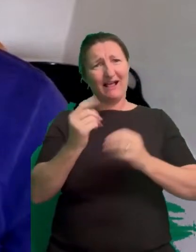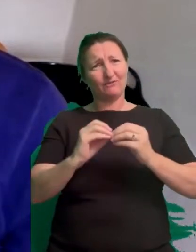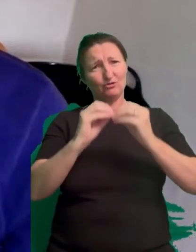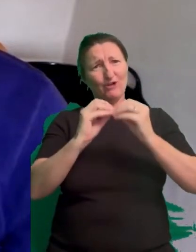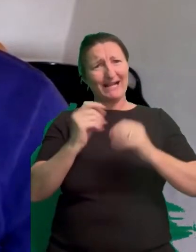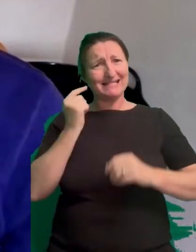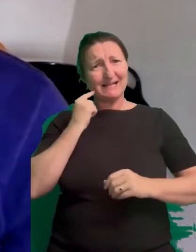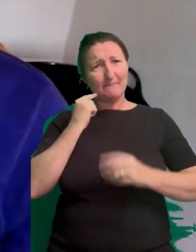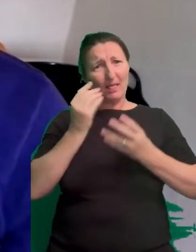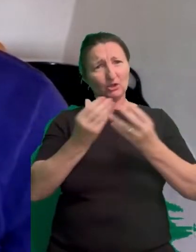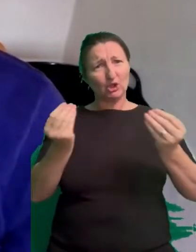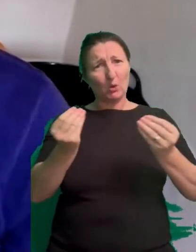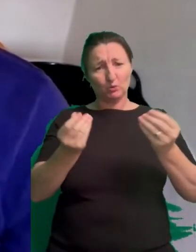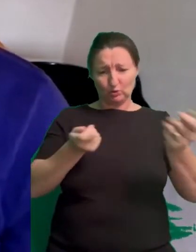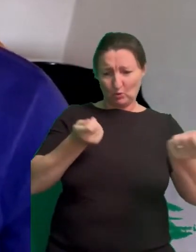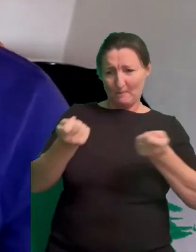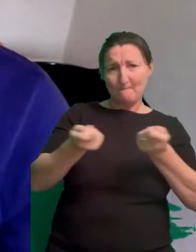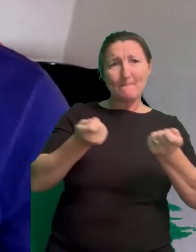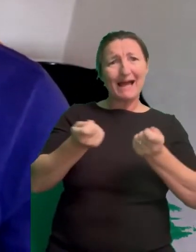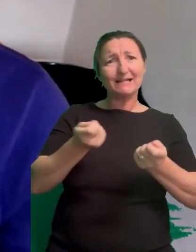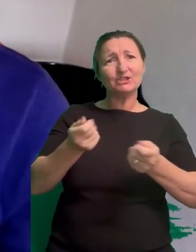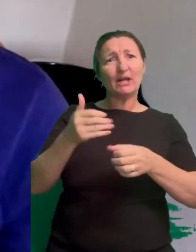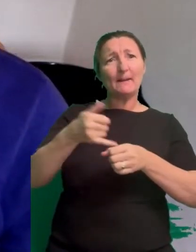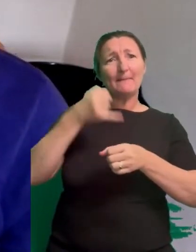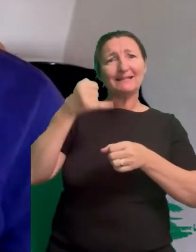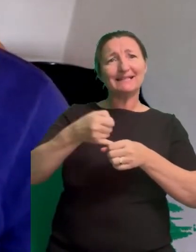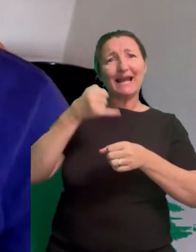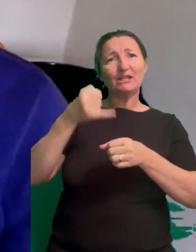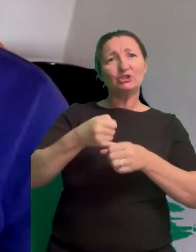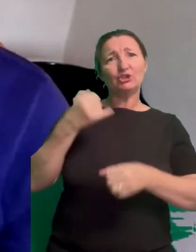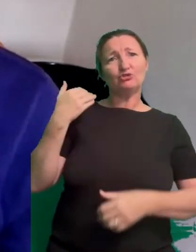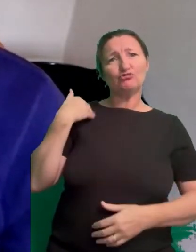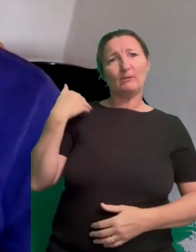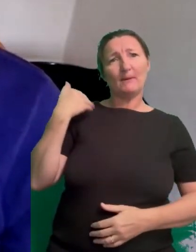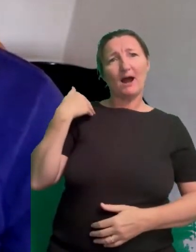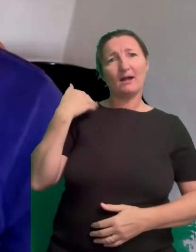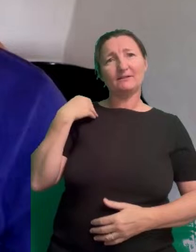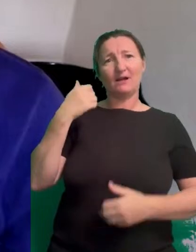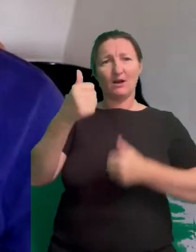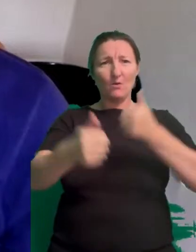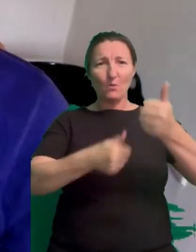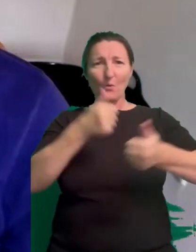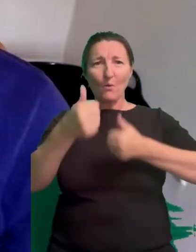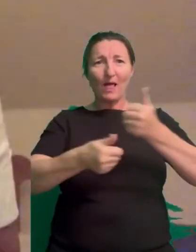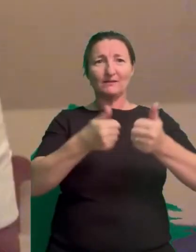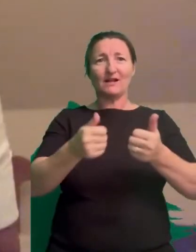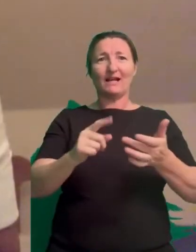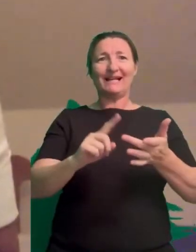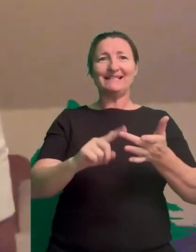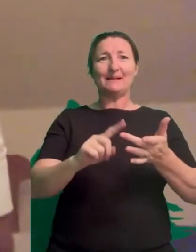practical solution to managing medication reminders. Well done, Isabella.